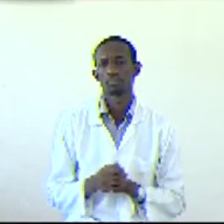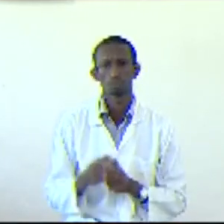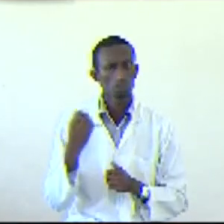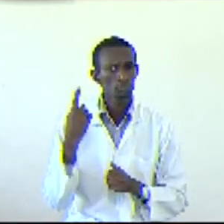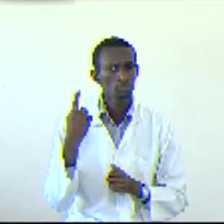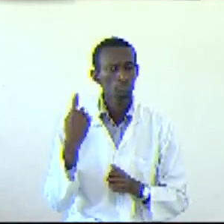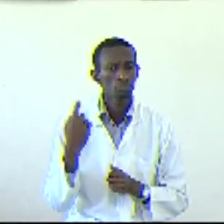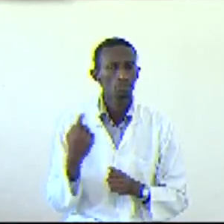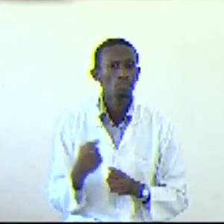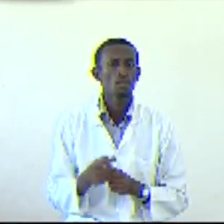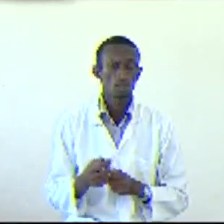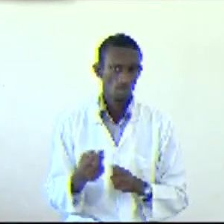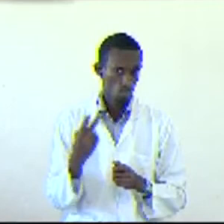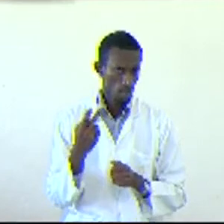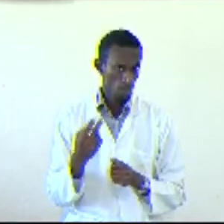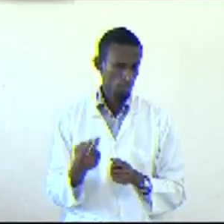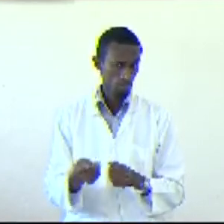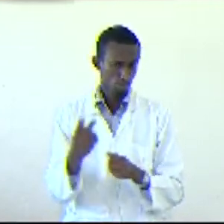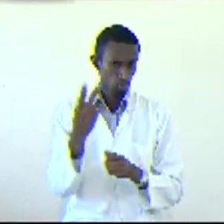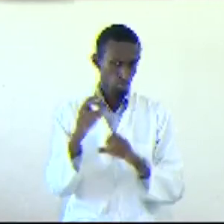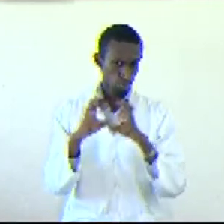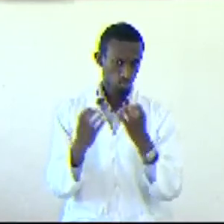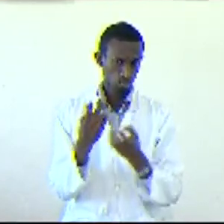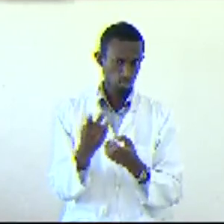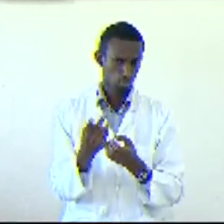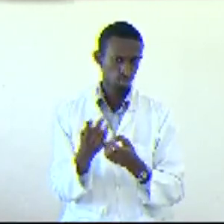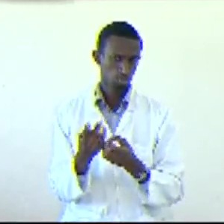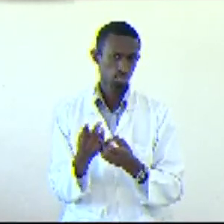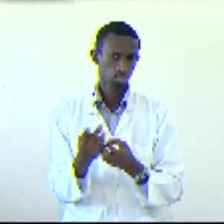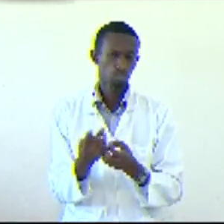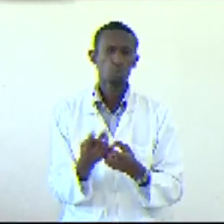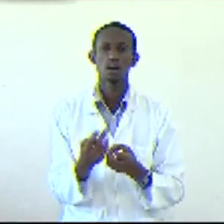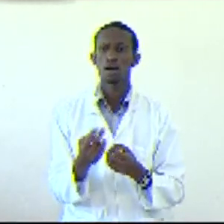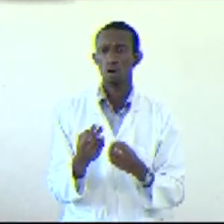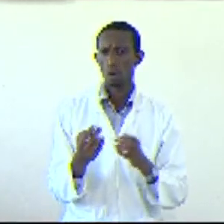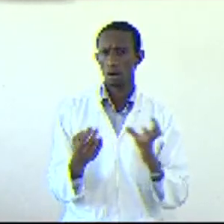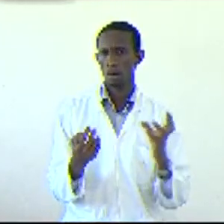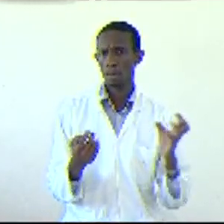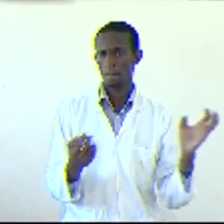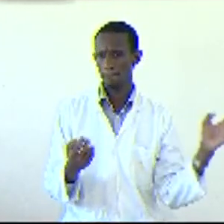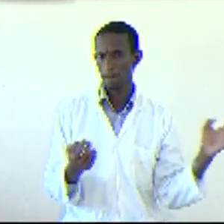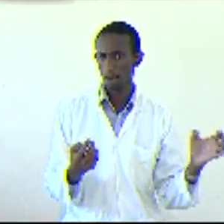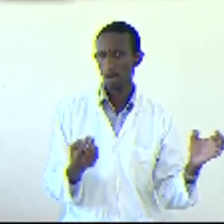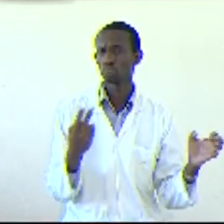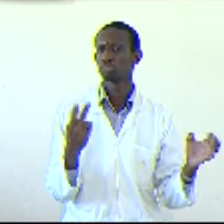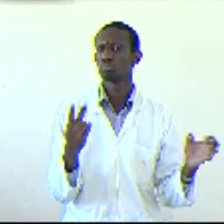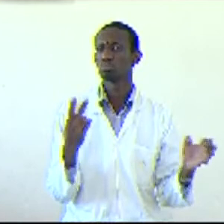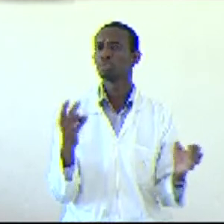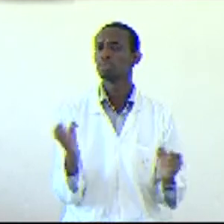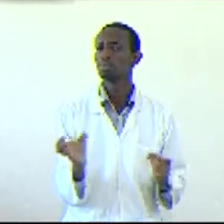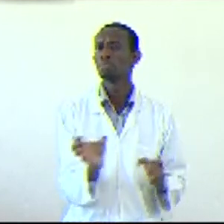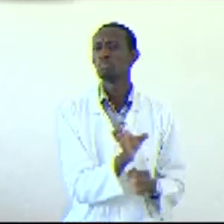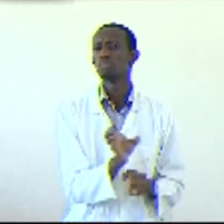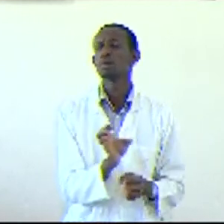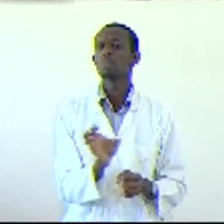again, striking the two, and then we have this one also moving away. So if we have a three, of course, the